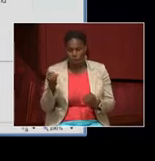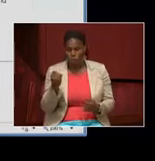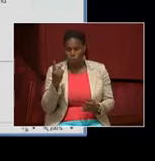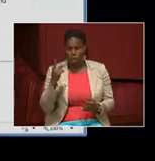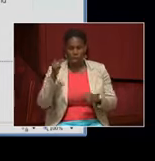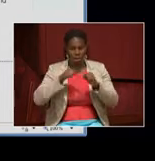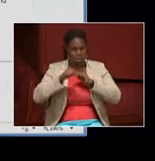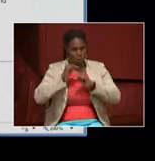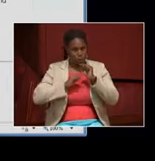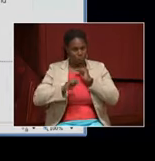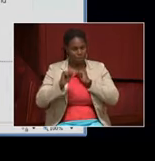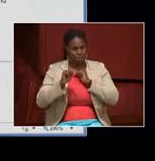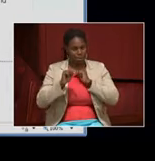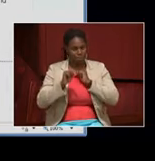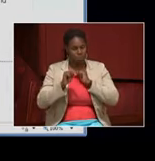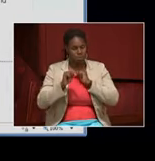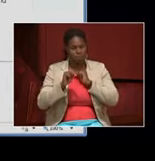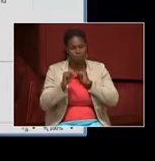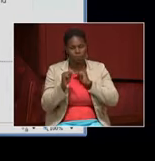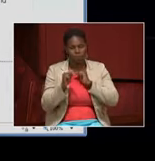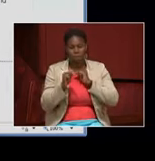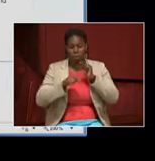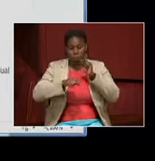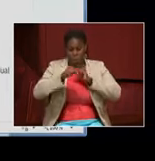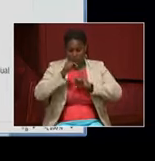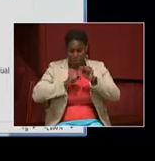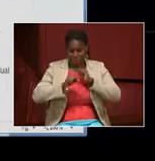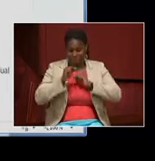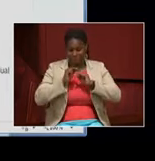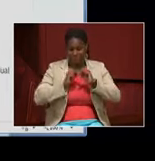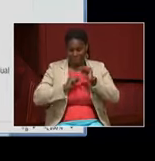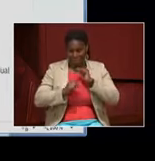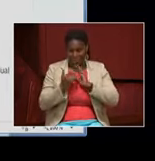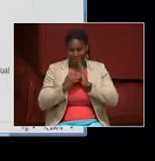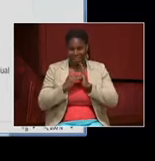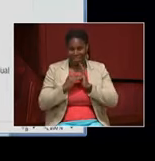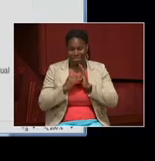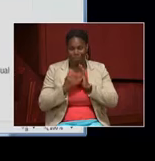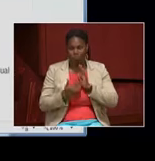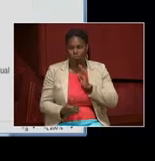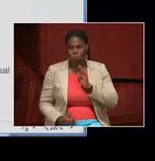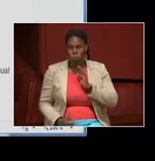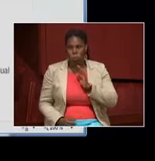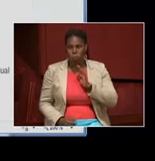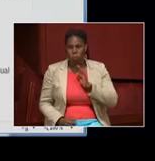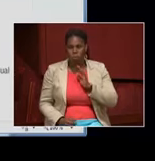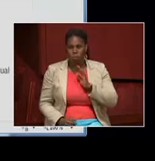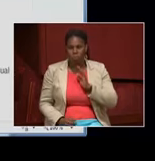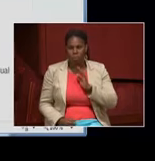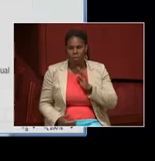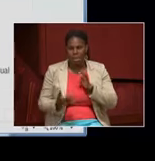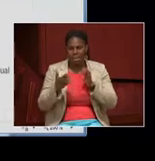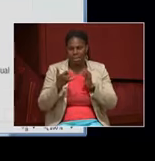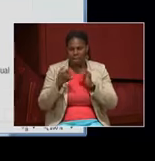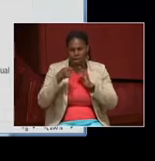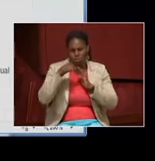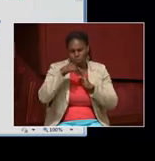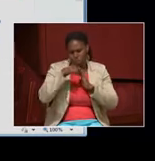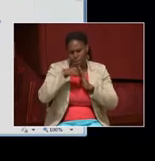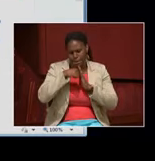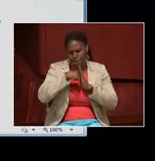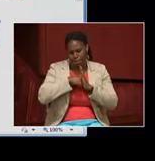this, and I'm going to go back again out of it. And we are kind of deep into this, so we're going to